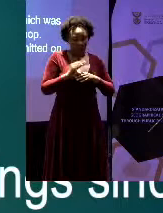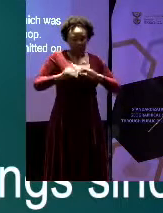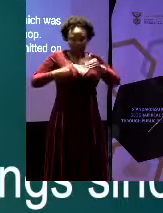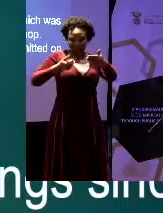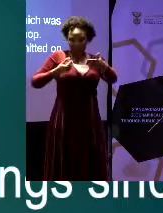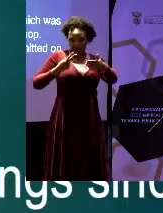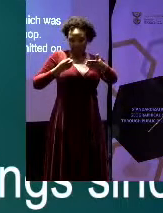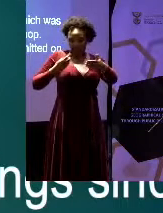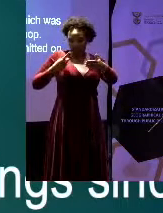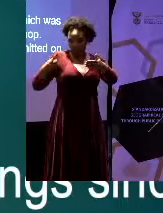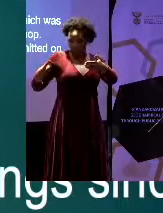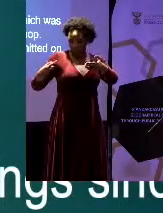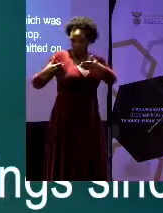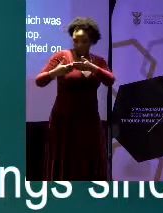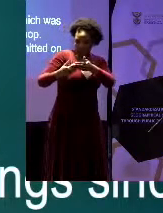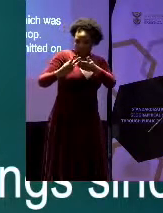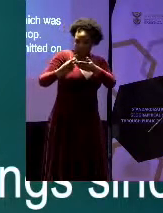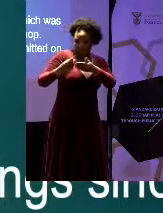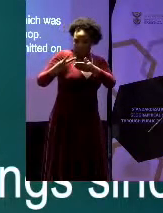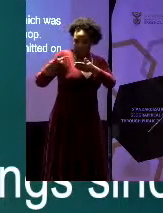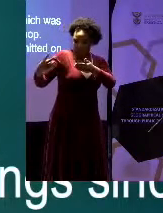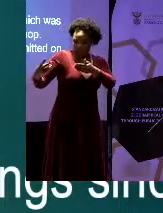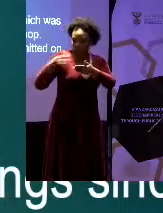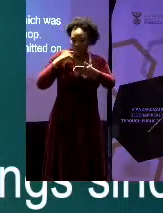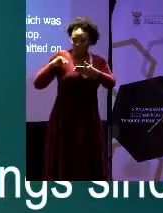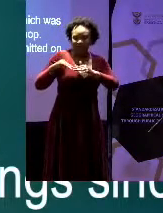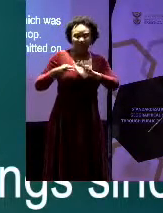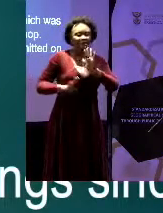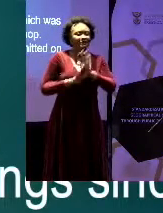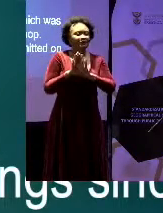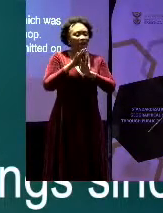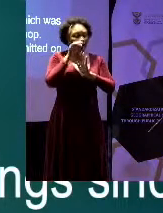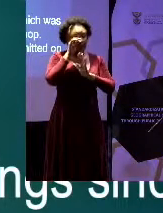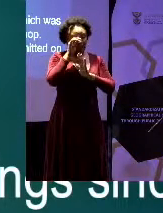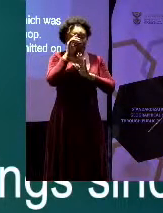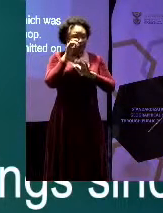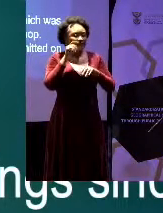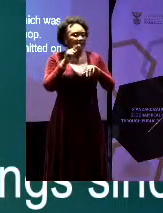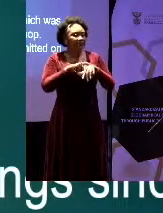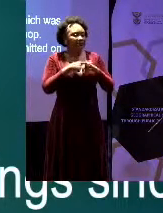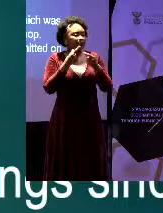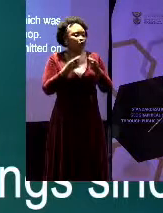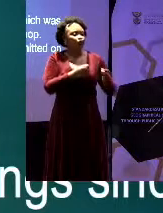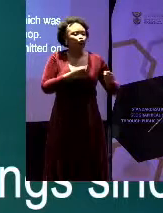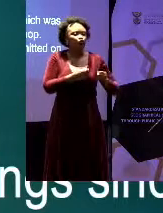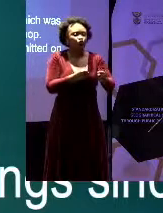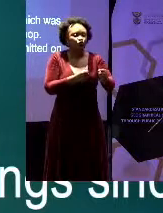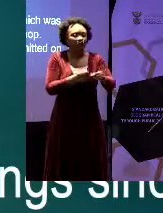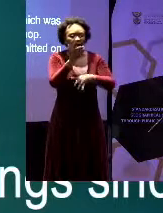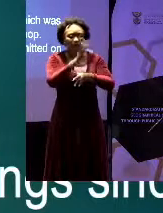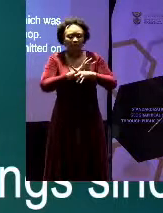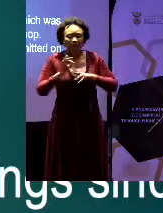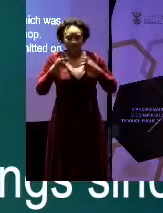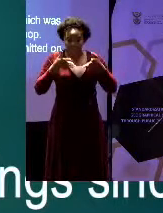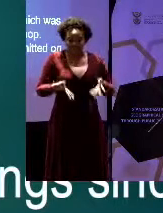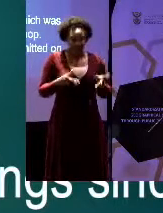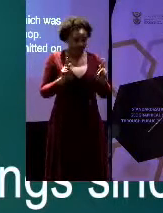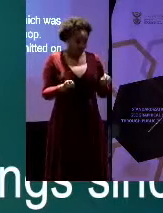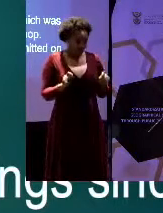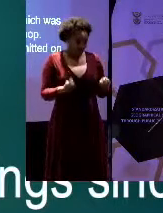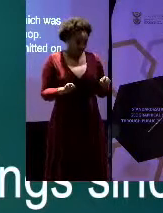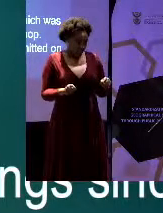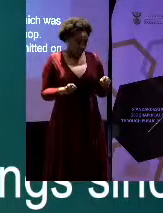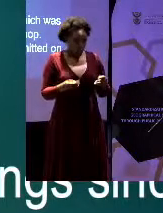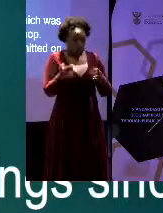2021-2022, which was developed during the Strat Plan workshop, which was held here in Cape Town. Quarterly reports